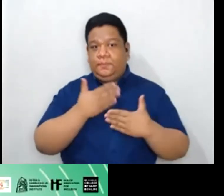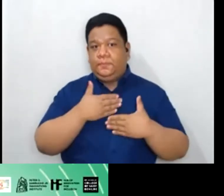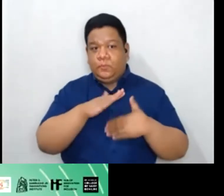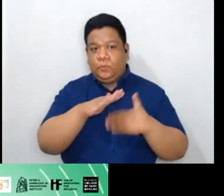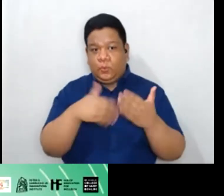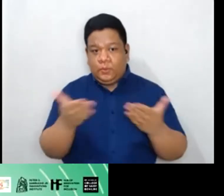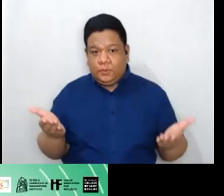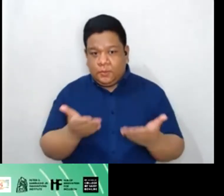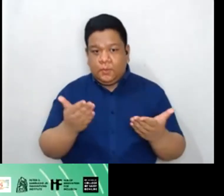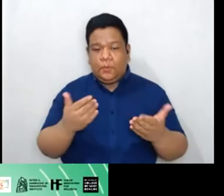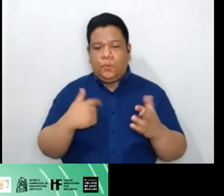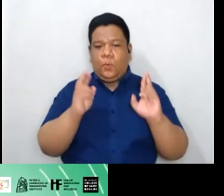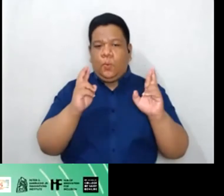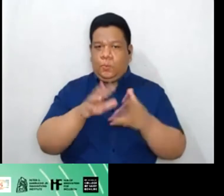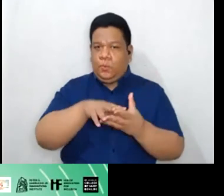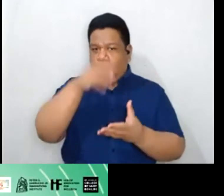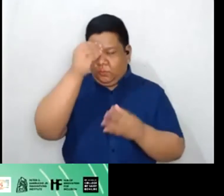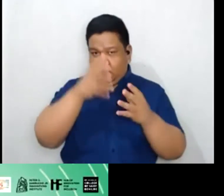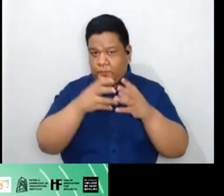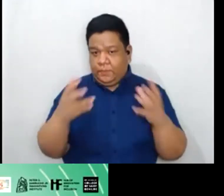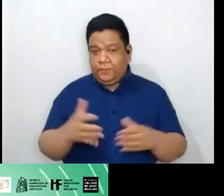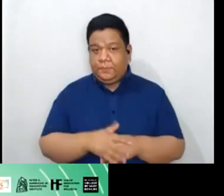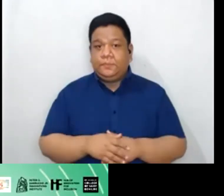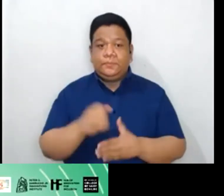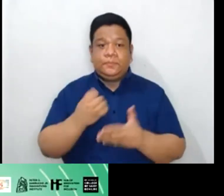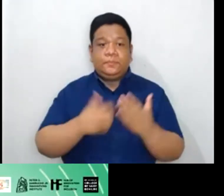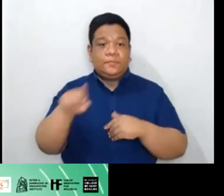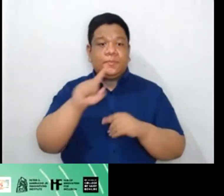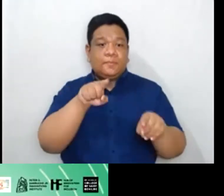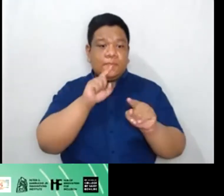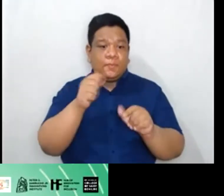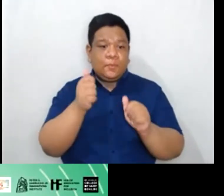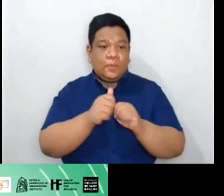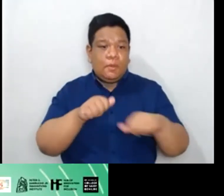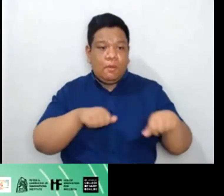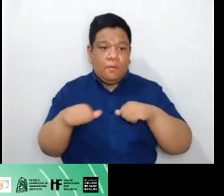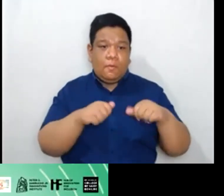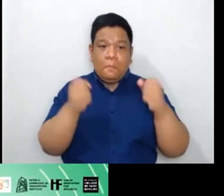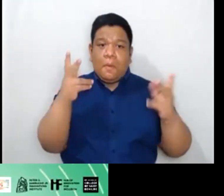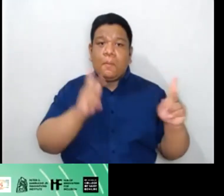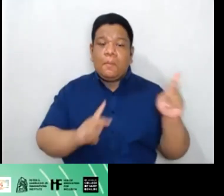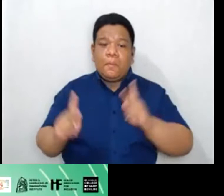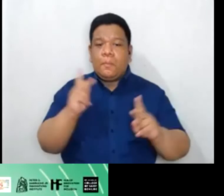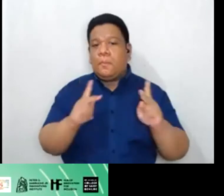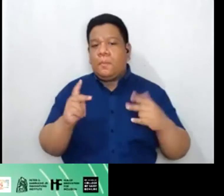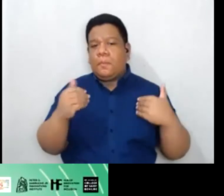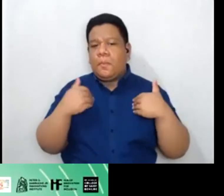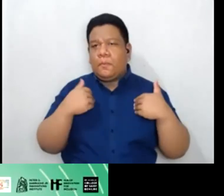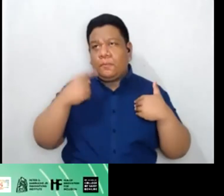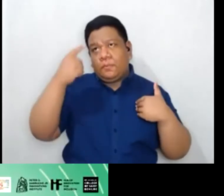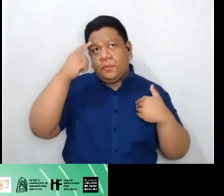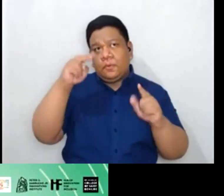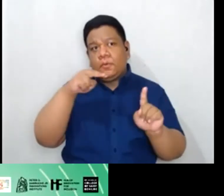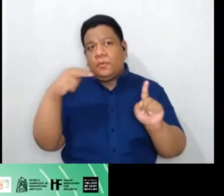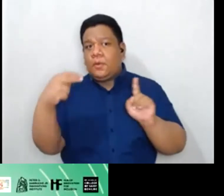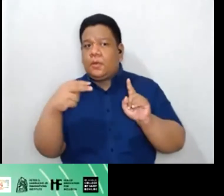I hope that we do learn a lot. So I think based off the answers of the activity we had, a lot of people here have already some notion or preconception of what we'll be